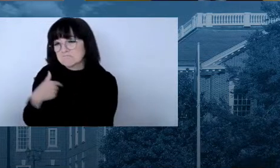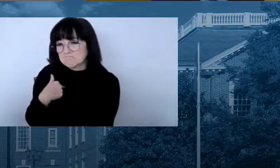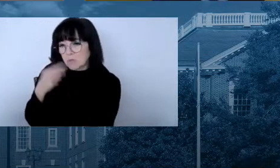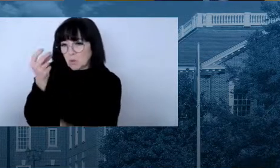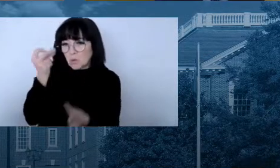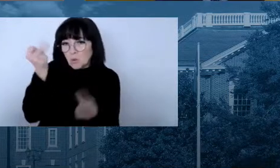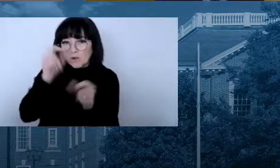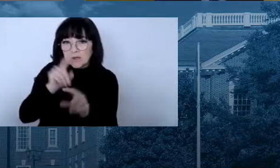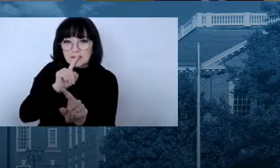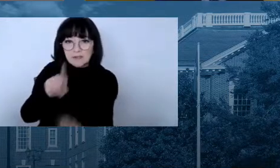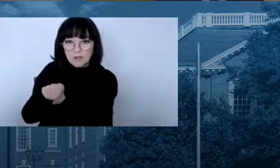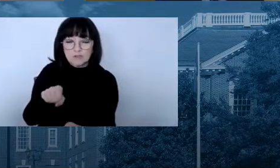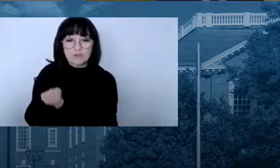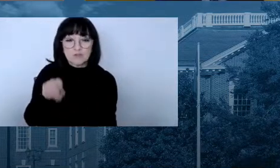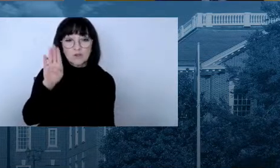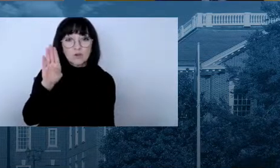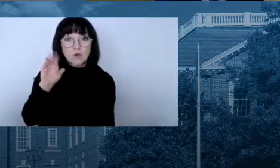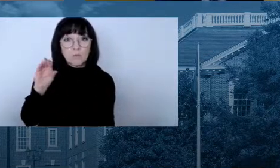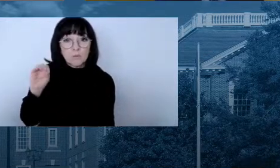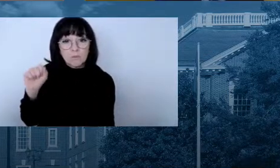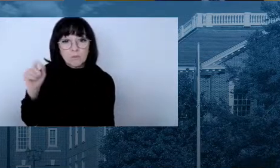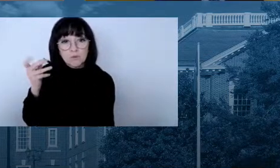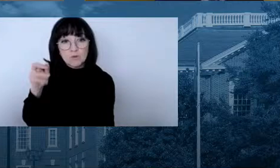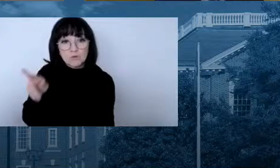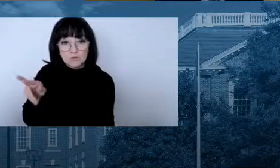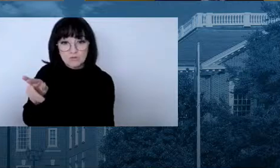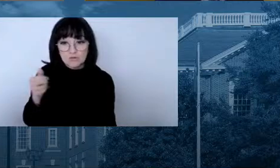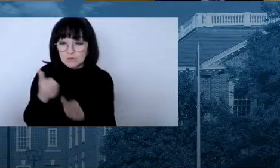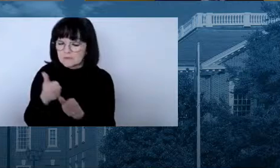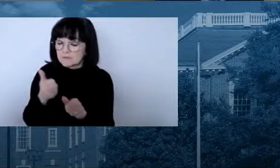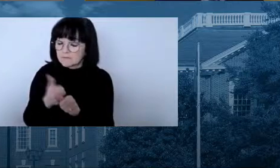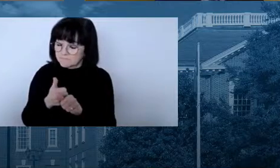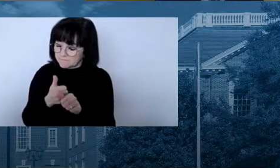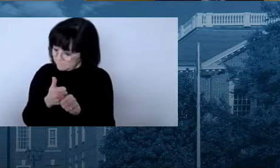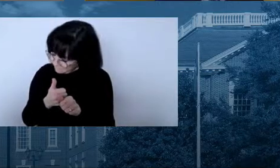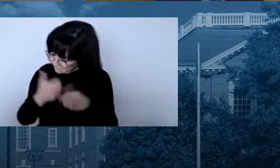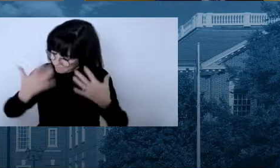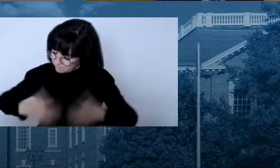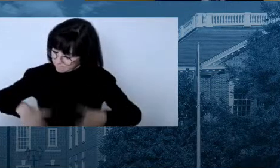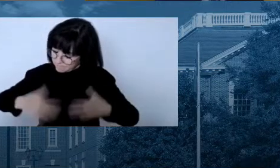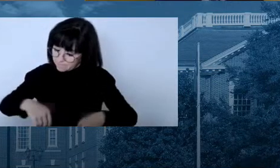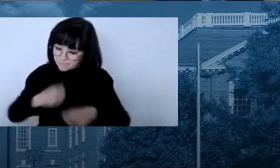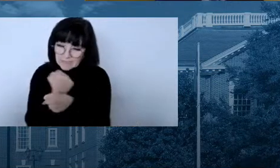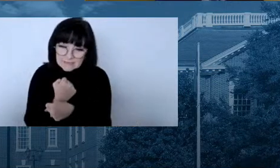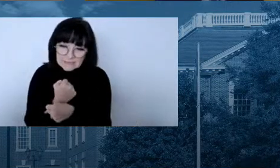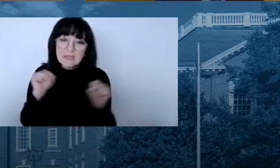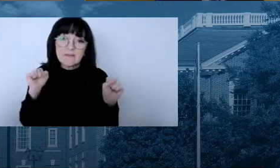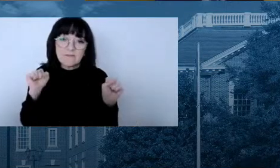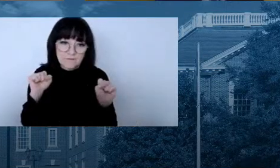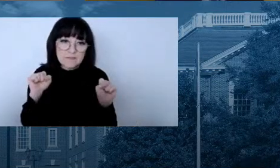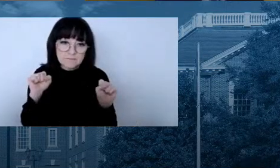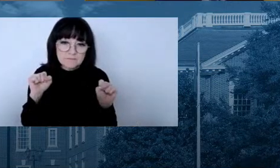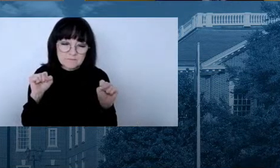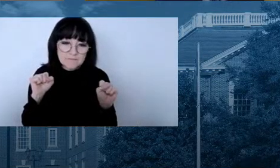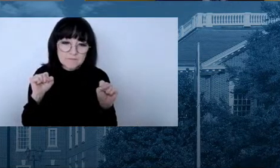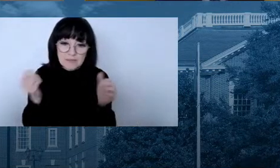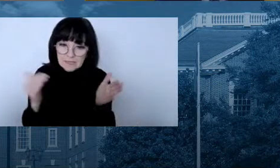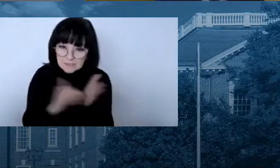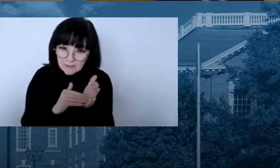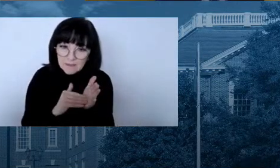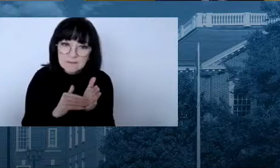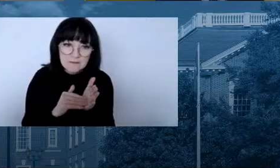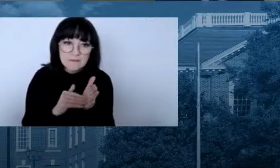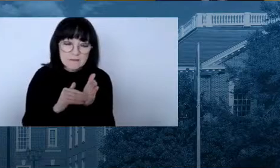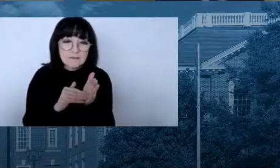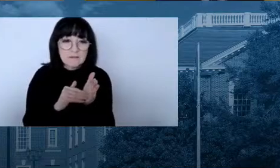The booster shot is extremely safe. I mean, that's just the simplest way of saying it. Again, and it's